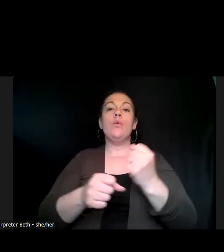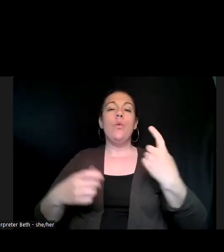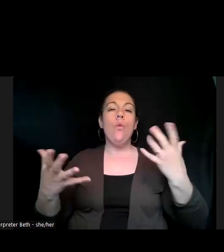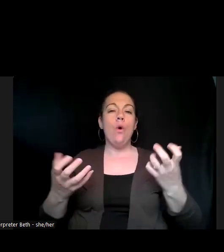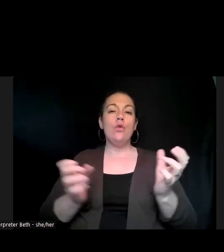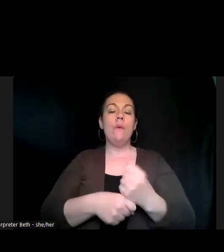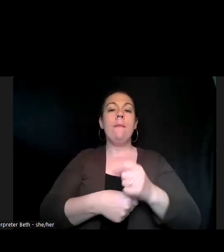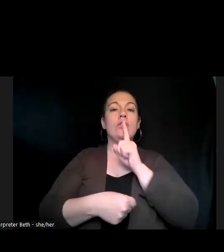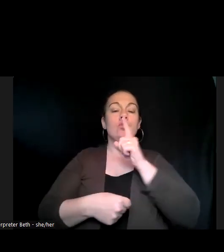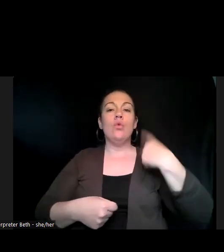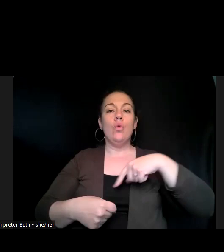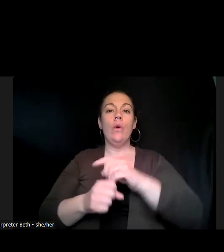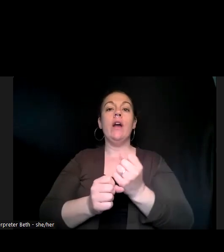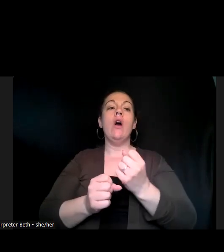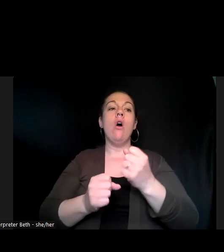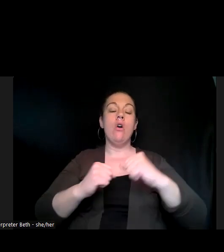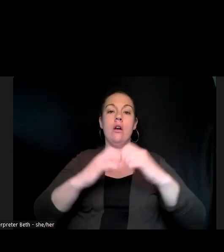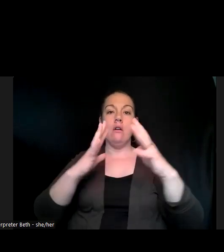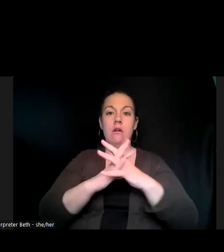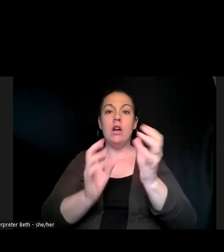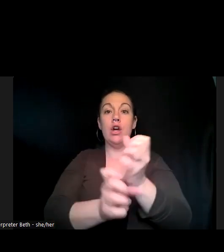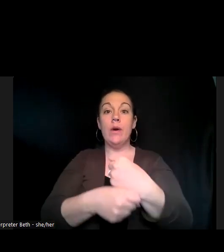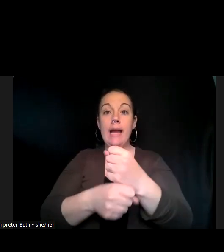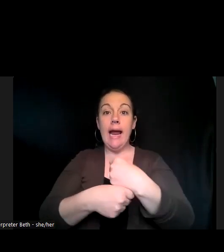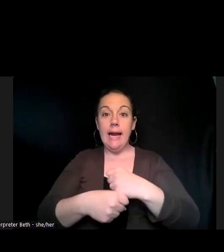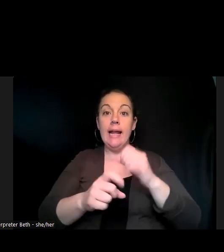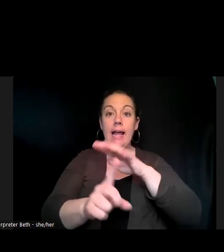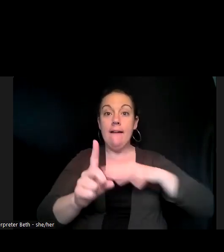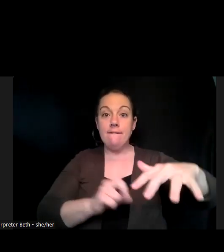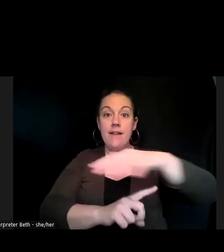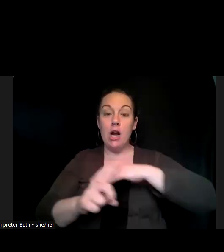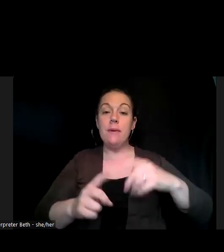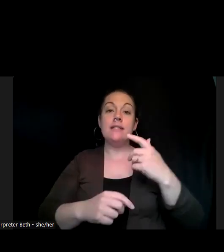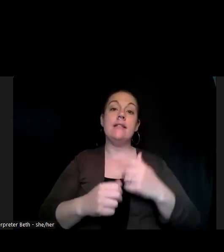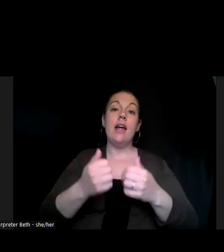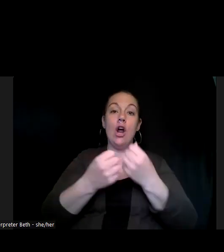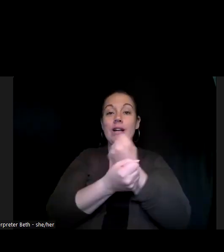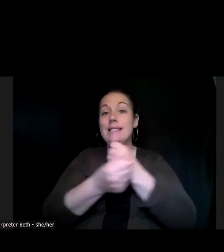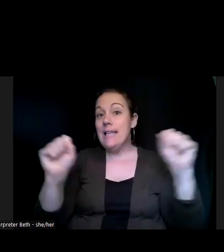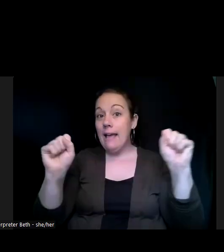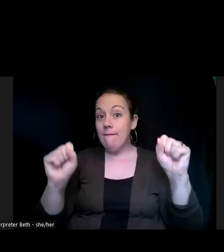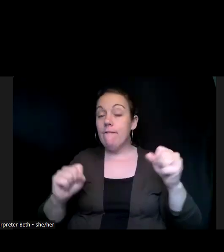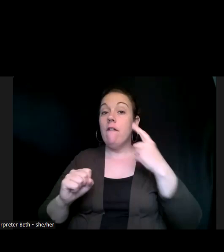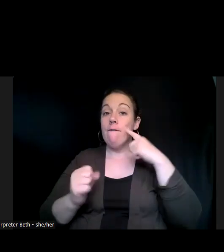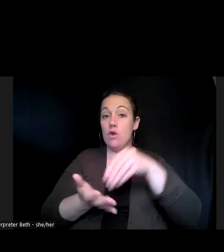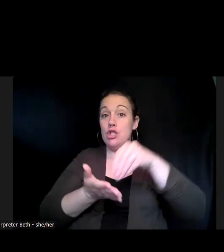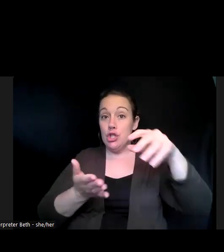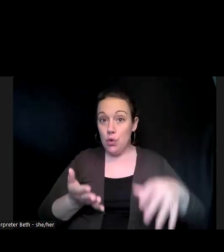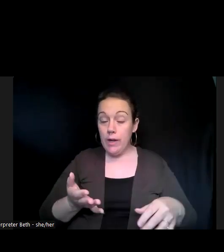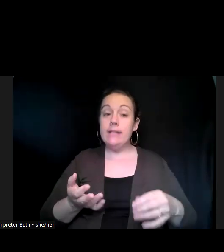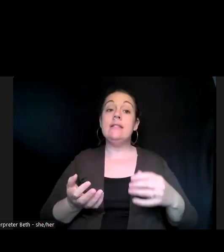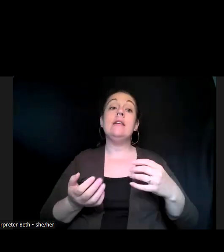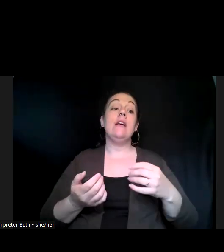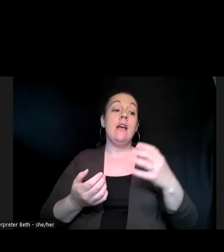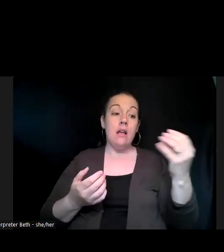and equitable for students. That's going to make sure that they're actually coming and attending to school, are feeling welcome. So we're not doing those things, building strong relationships